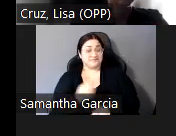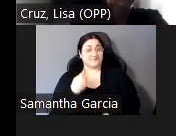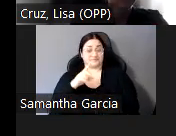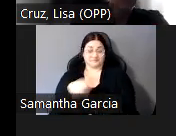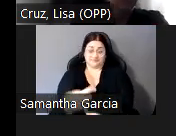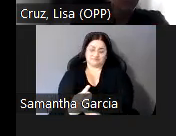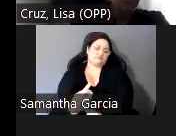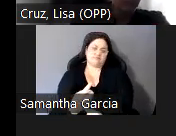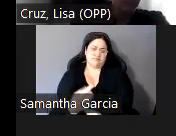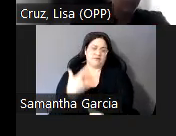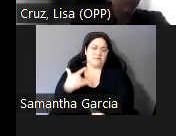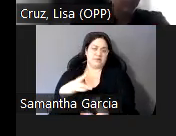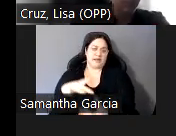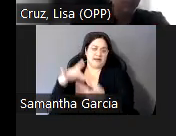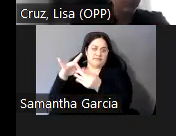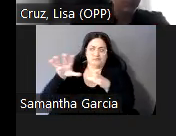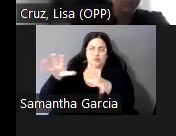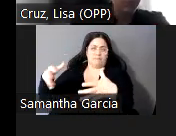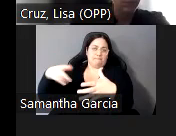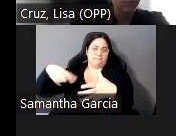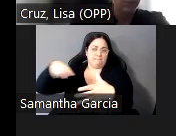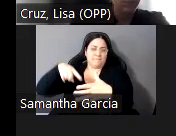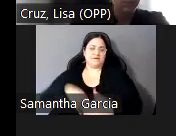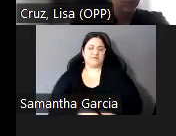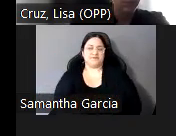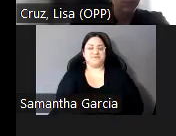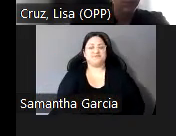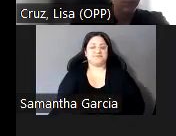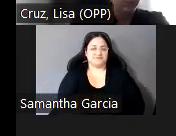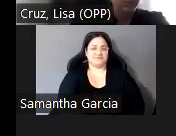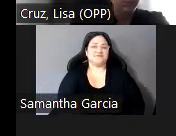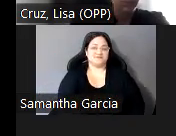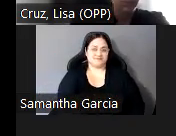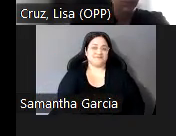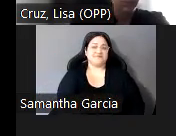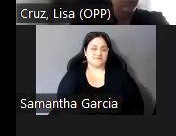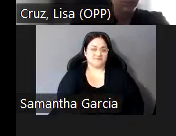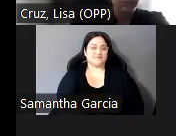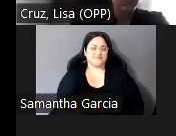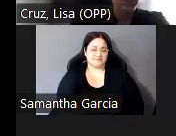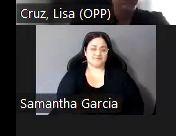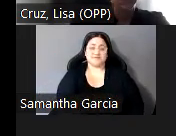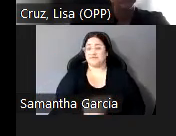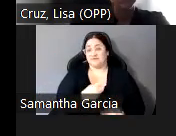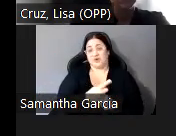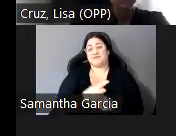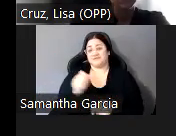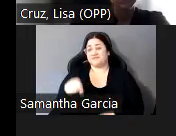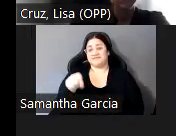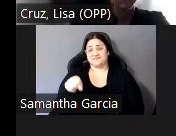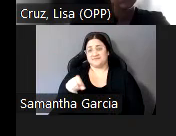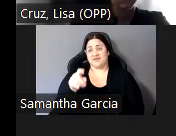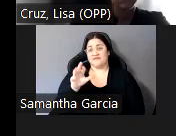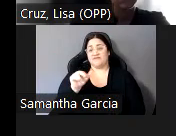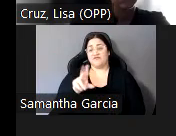always a much bigger kind of organized system. Yeah, I always say that the fraud pays for the drugs